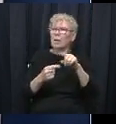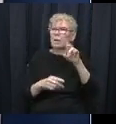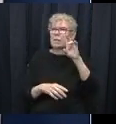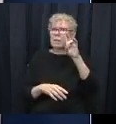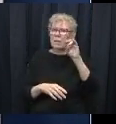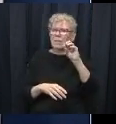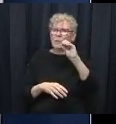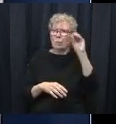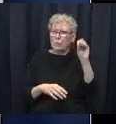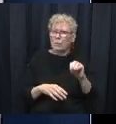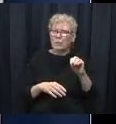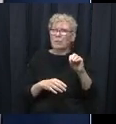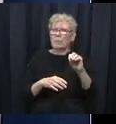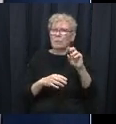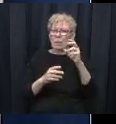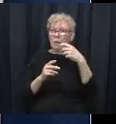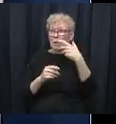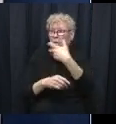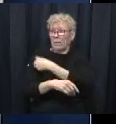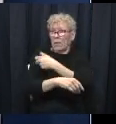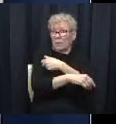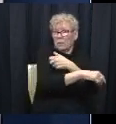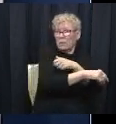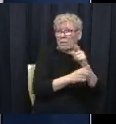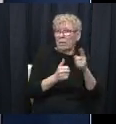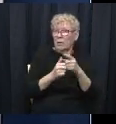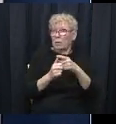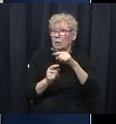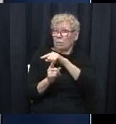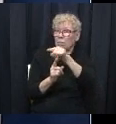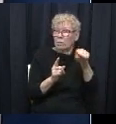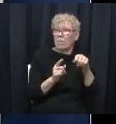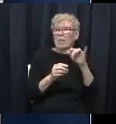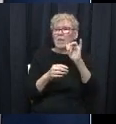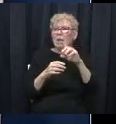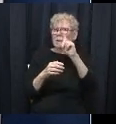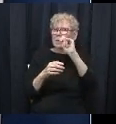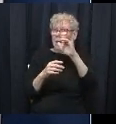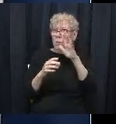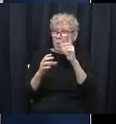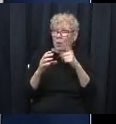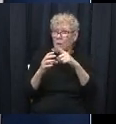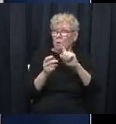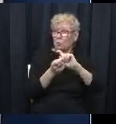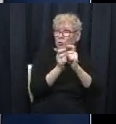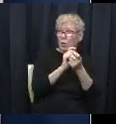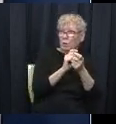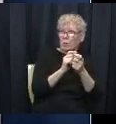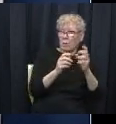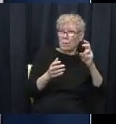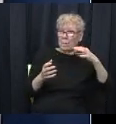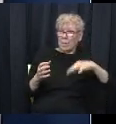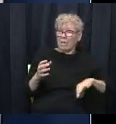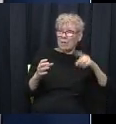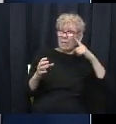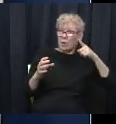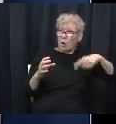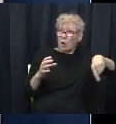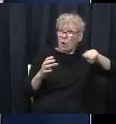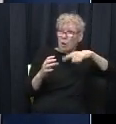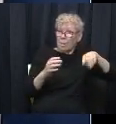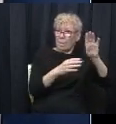lot of people, but all these businesses that just worked on trying to get somewhere now can't. I was just wondering if you could address